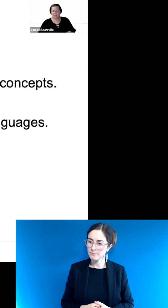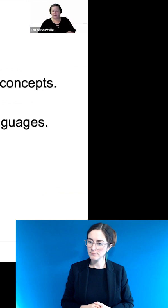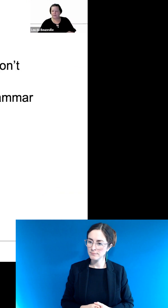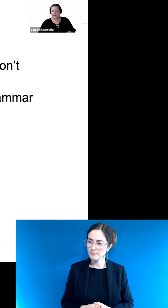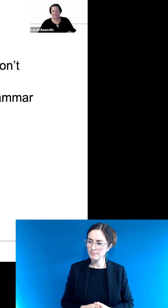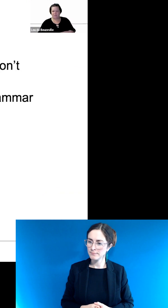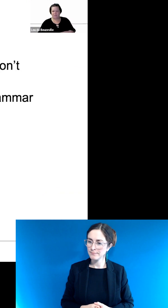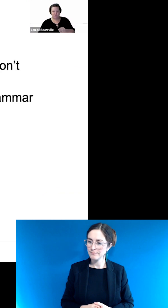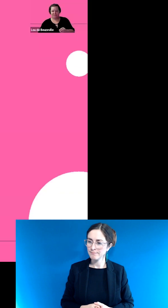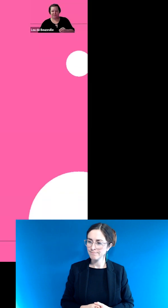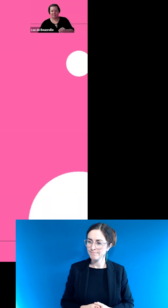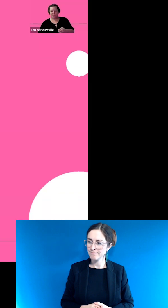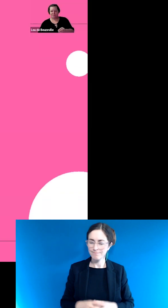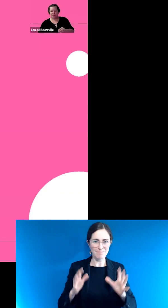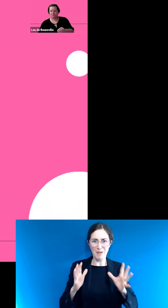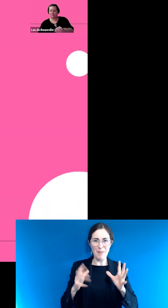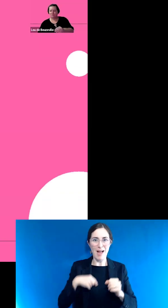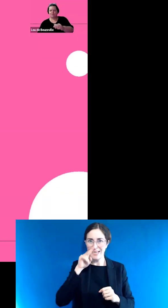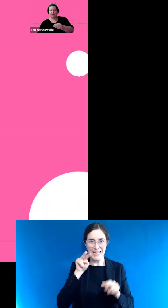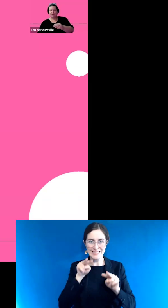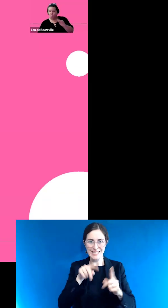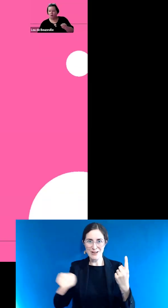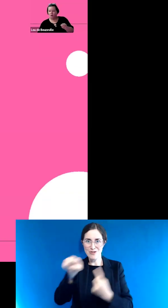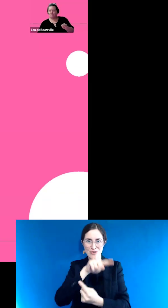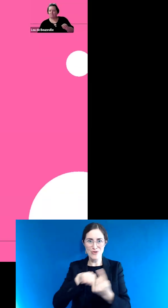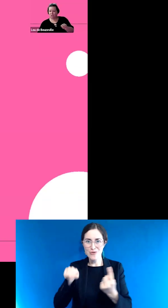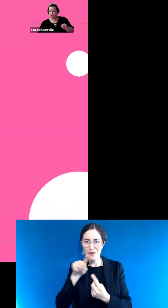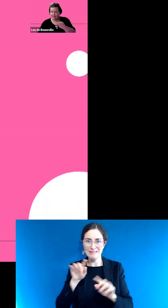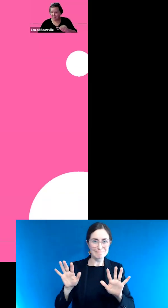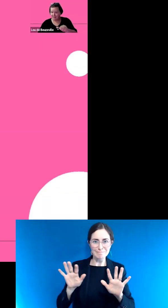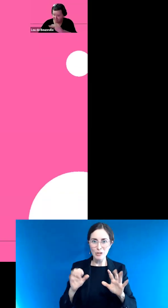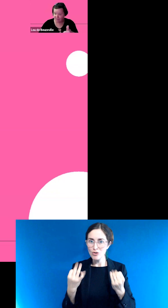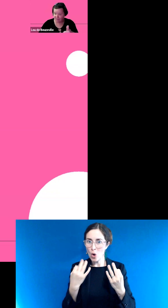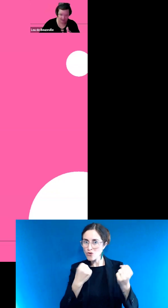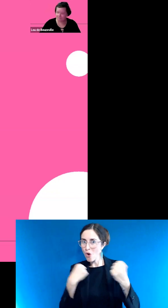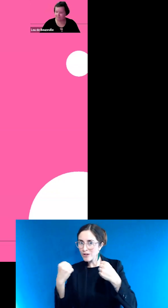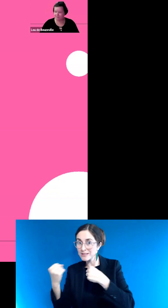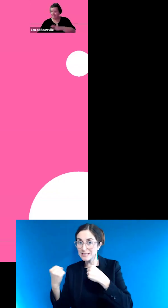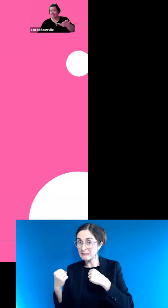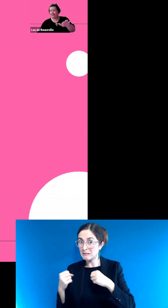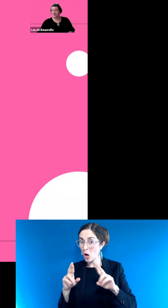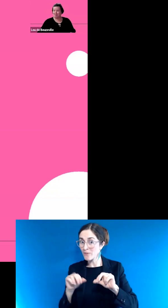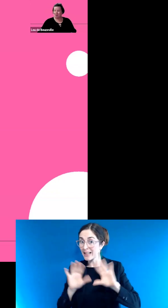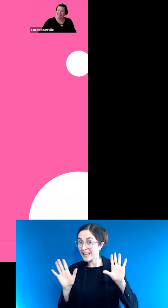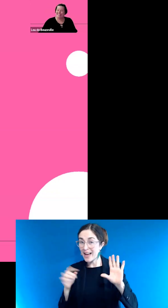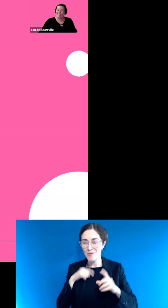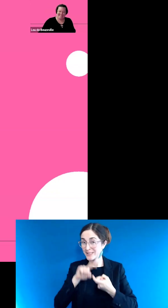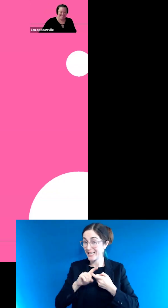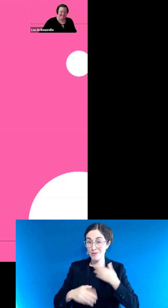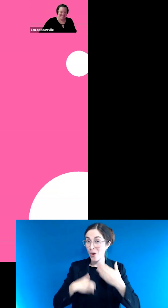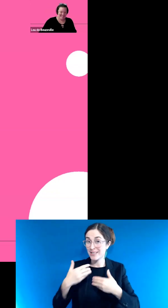It's so weird to have no visual feedback with people or check in. Is that clear? But I'm going to have to just keep